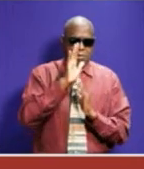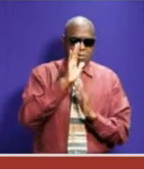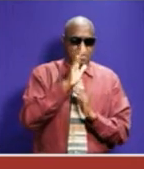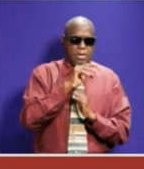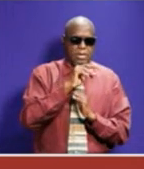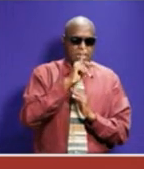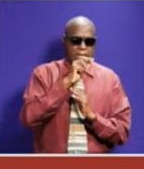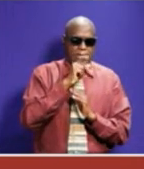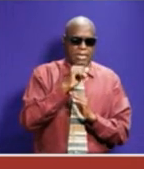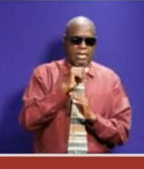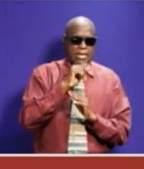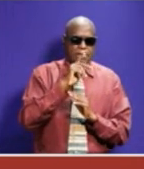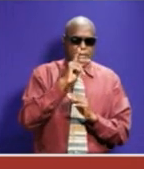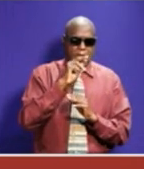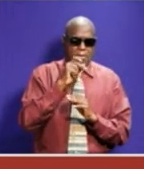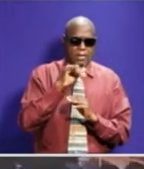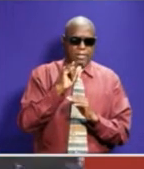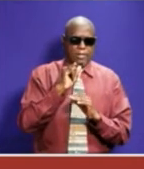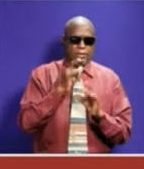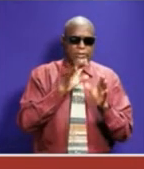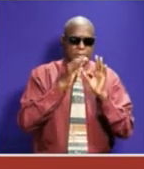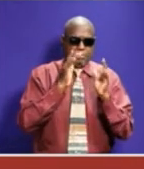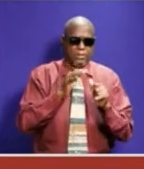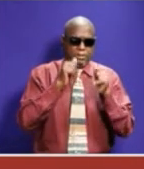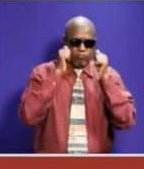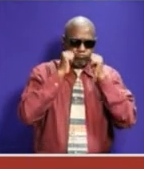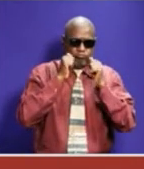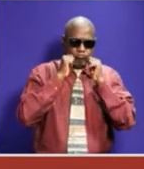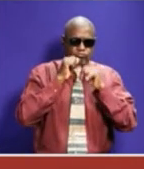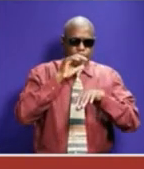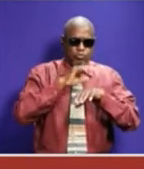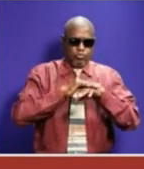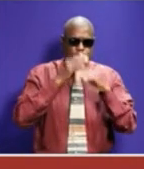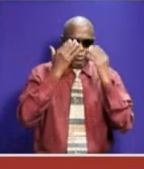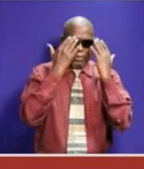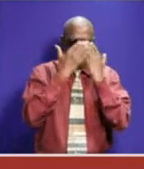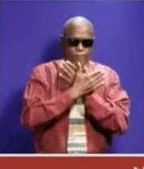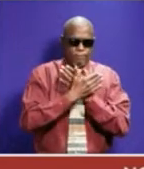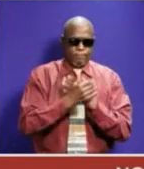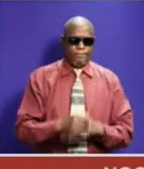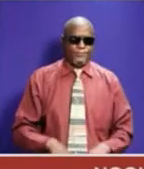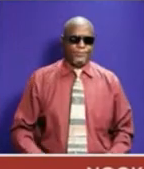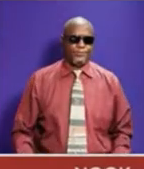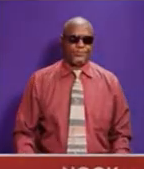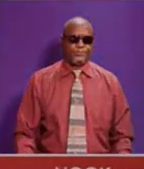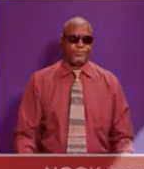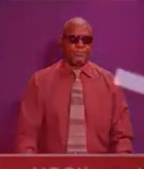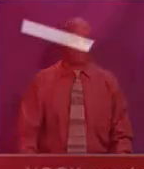and my co-presenter on the sign language interpretation tonight has been Boniface Moridi.